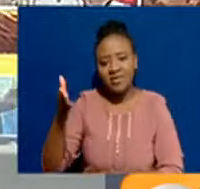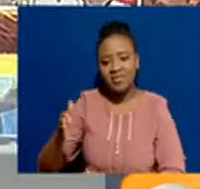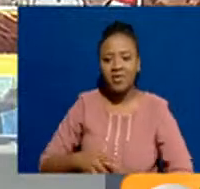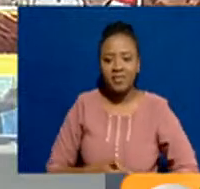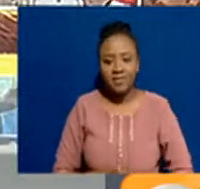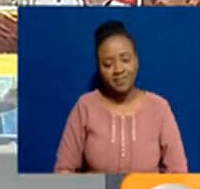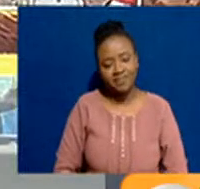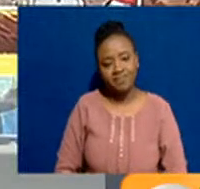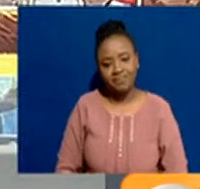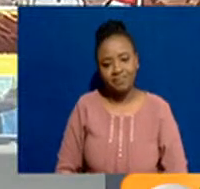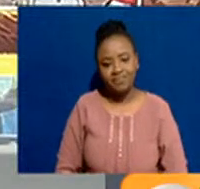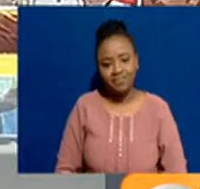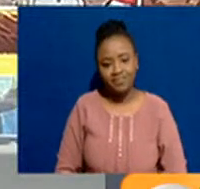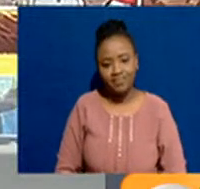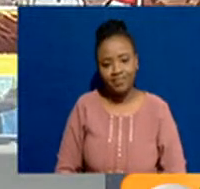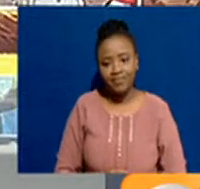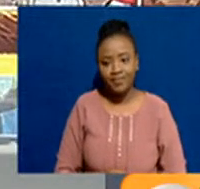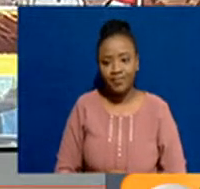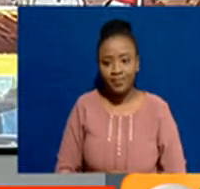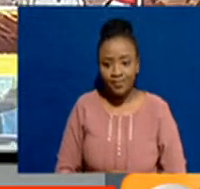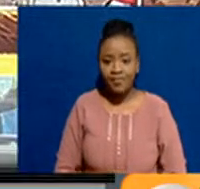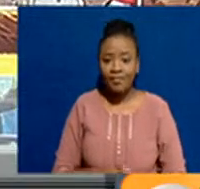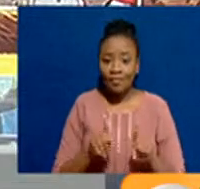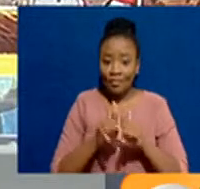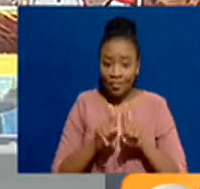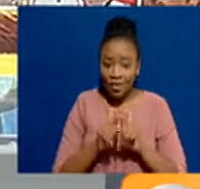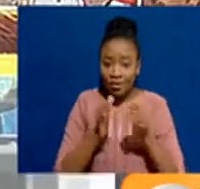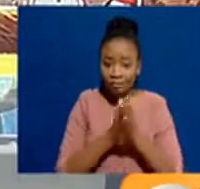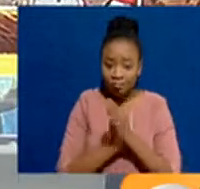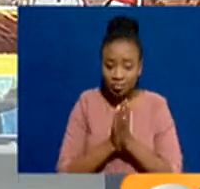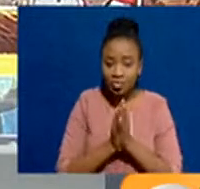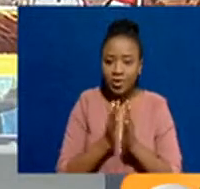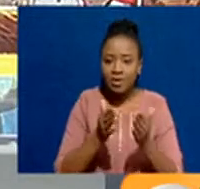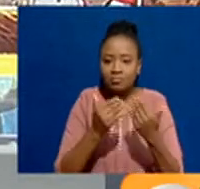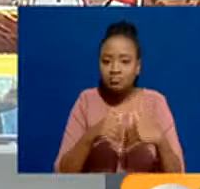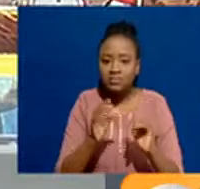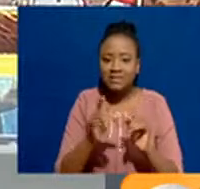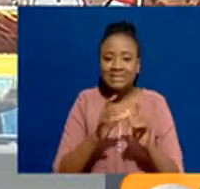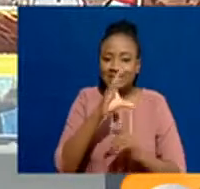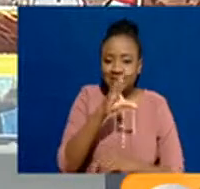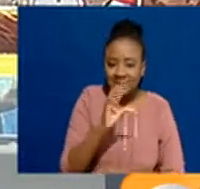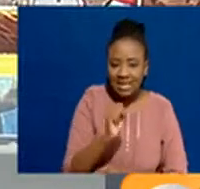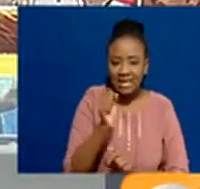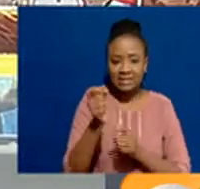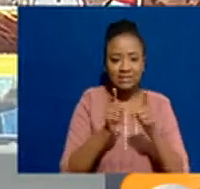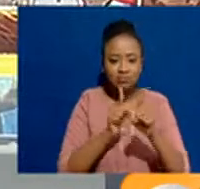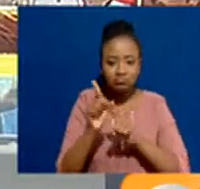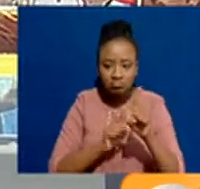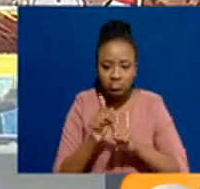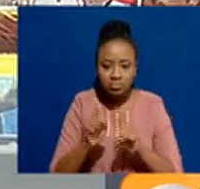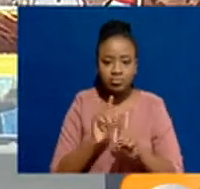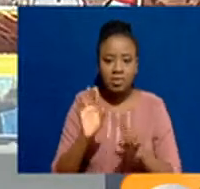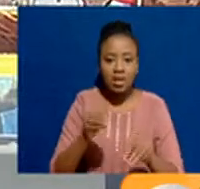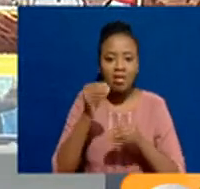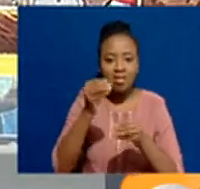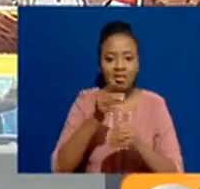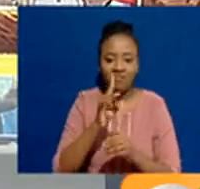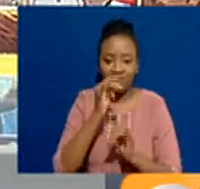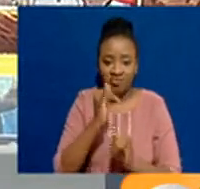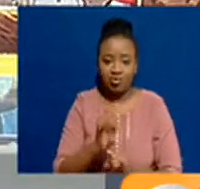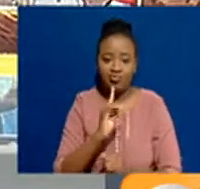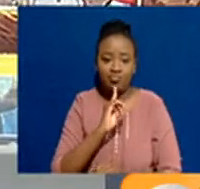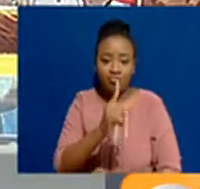unfortunate incident. Staying with the same story, Transport CS Kipchumba Murkomen has issued new